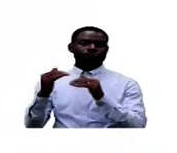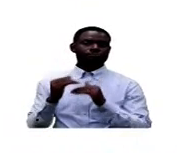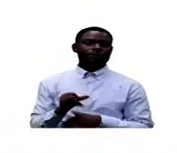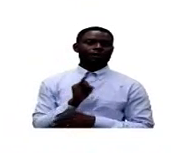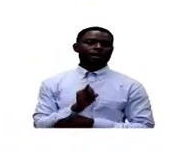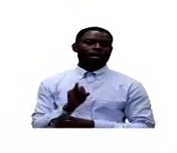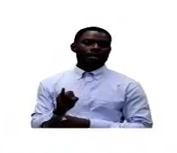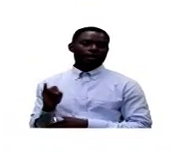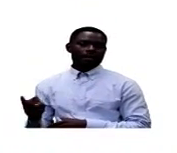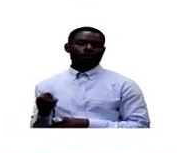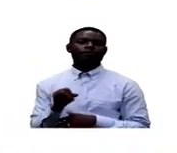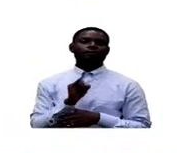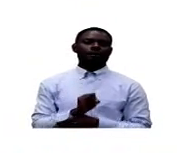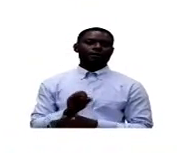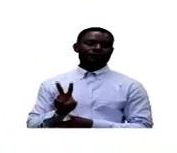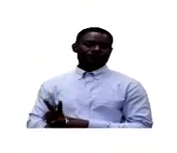I, and Ivan.